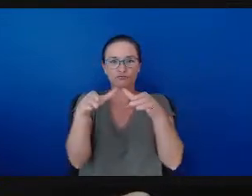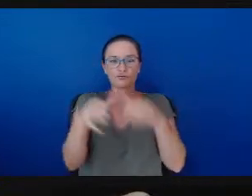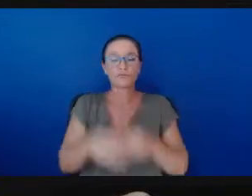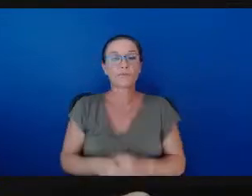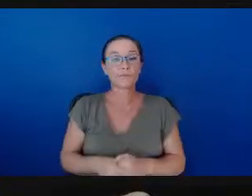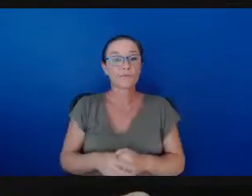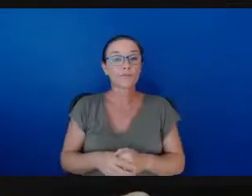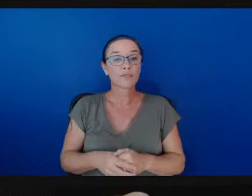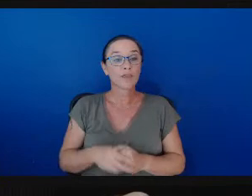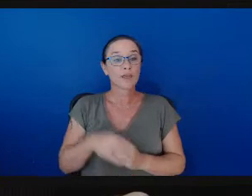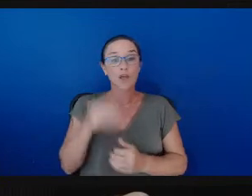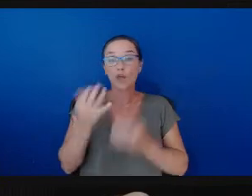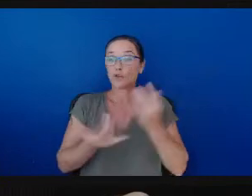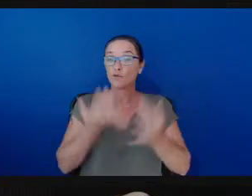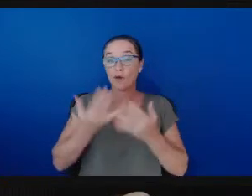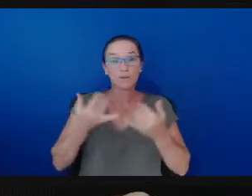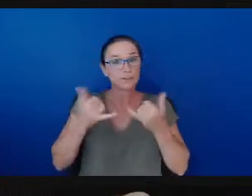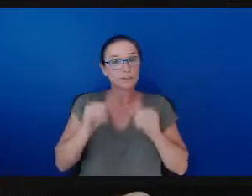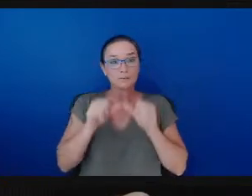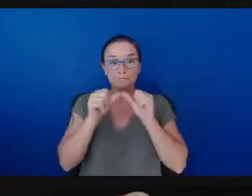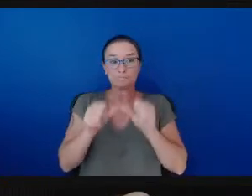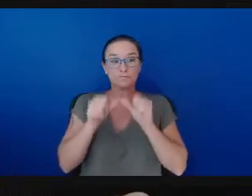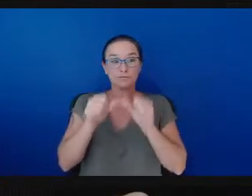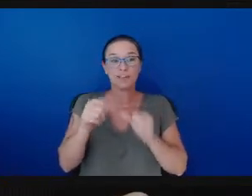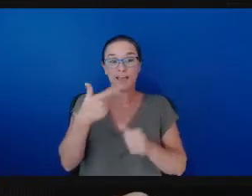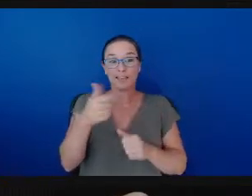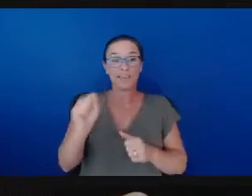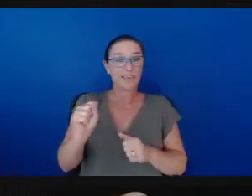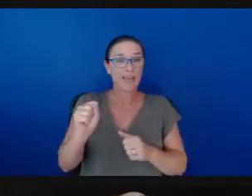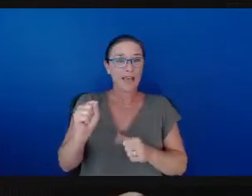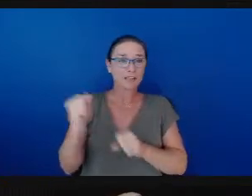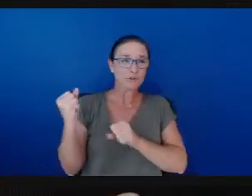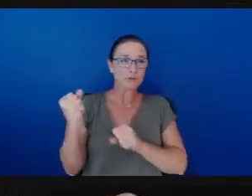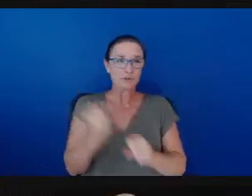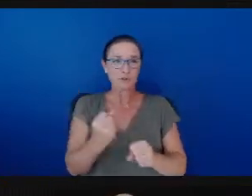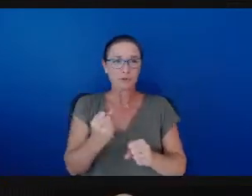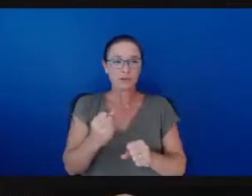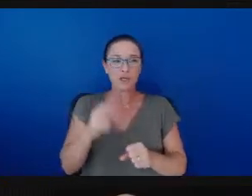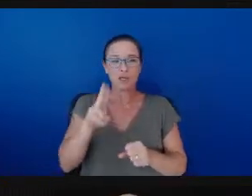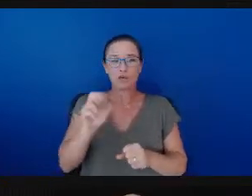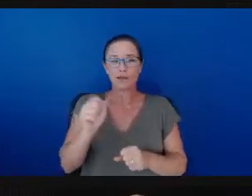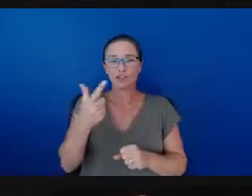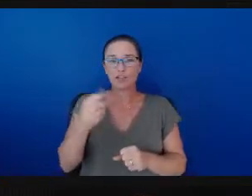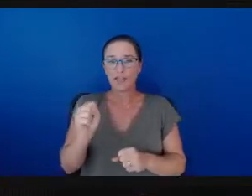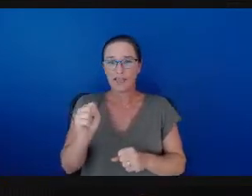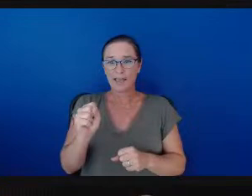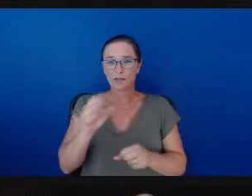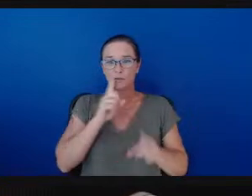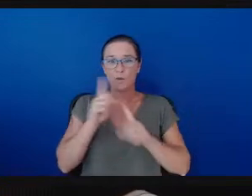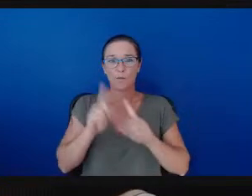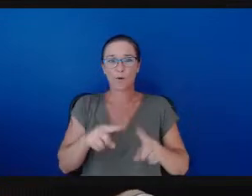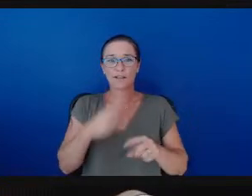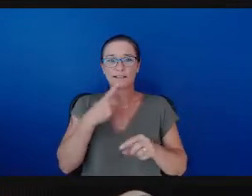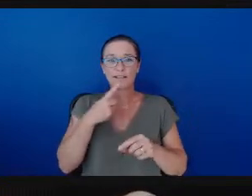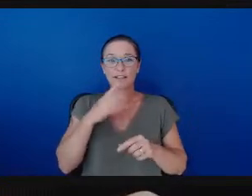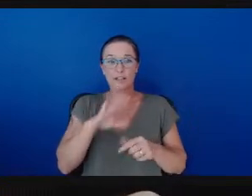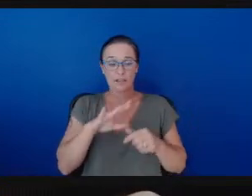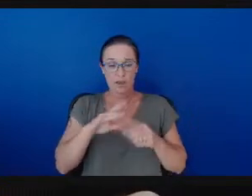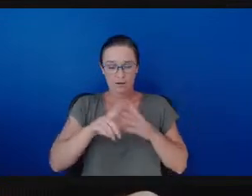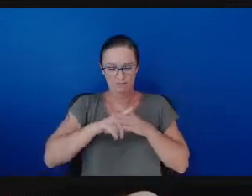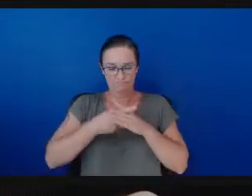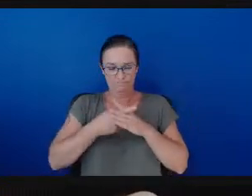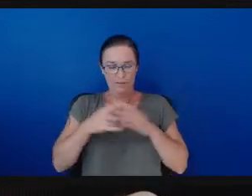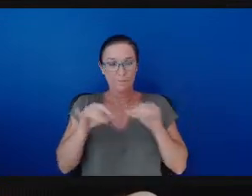Otherwise, the eruption is still going pretty strong. The gas output is intense. The USGS reports that their preliminary measurements indicate up